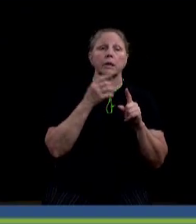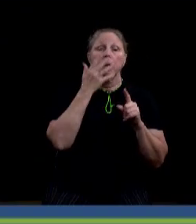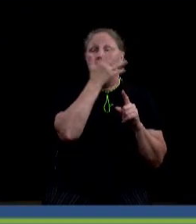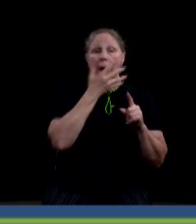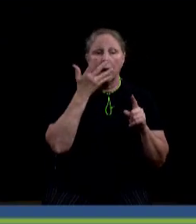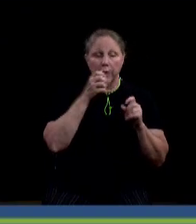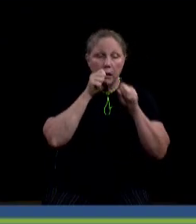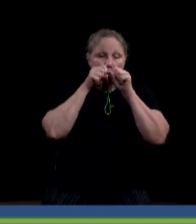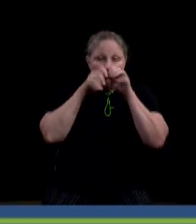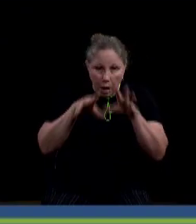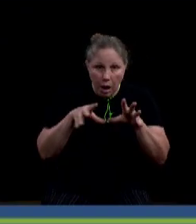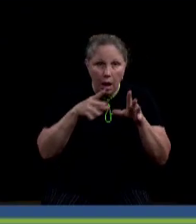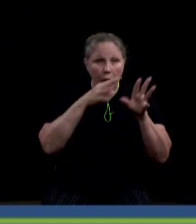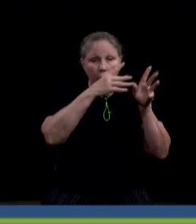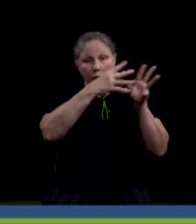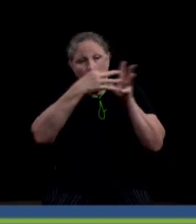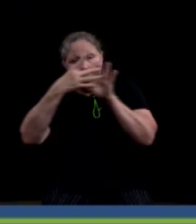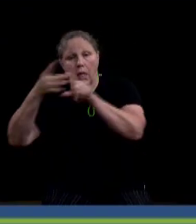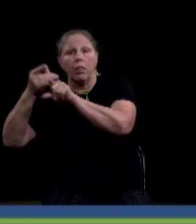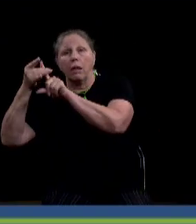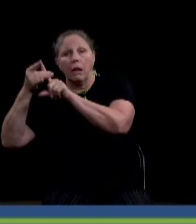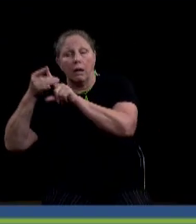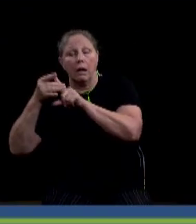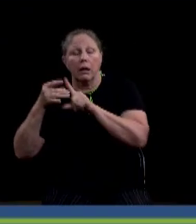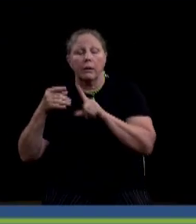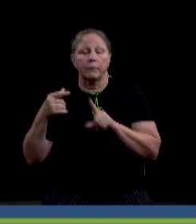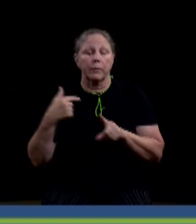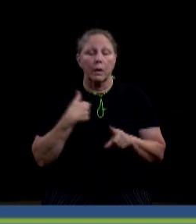like human atomizers.